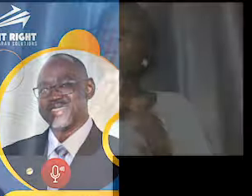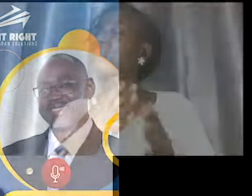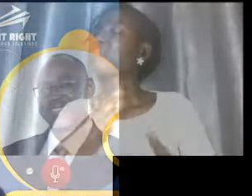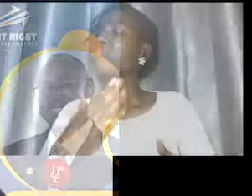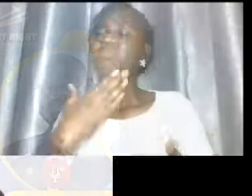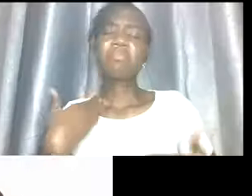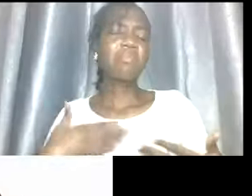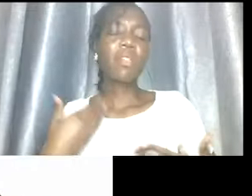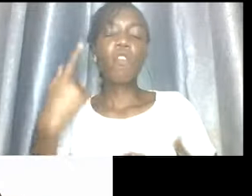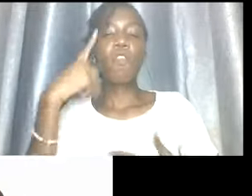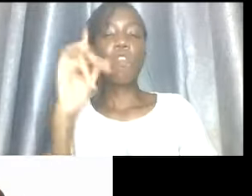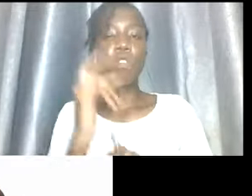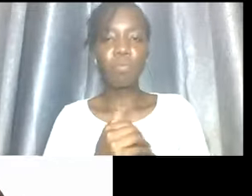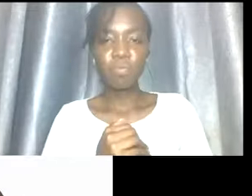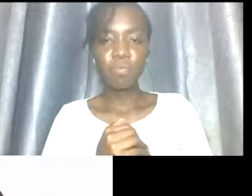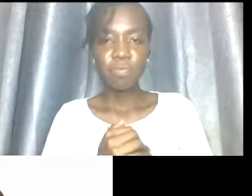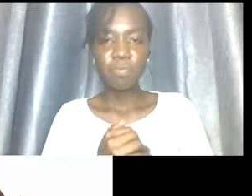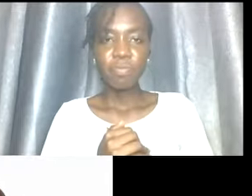Yes, I am